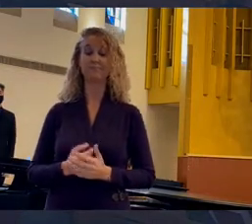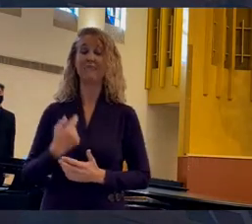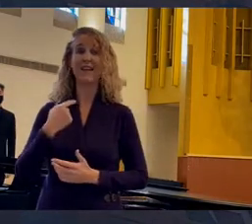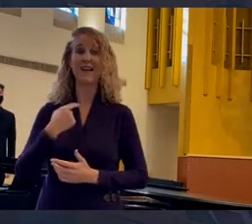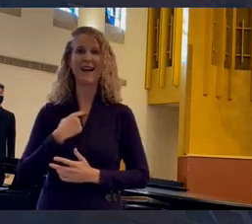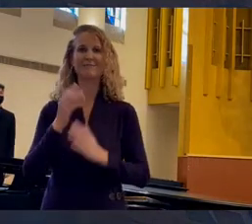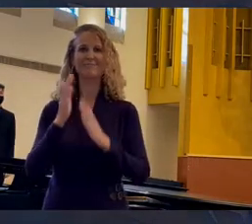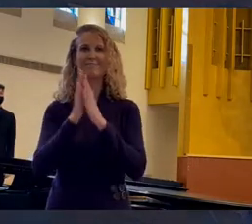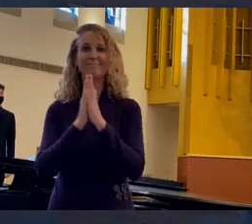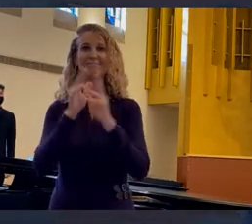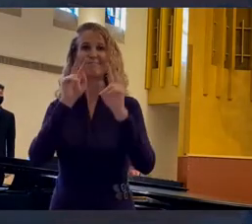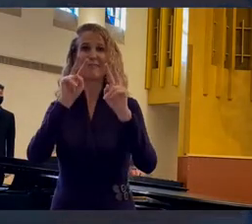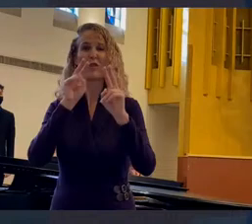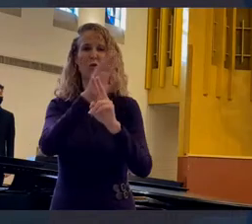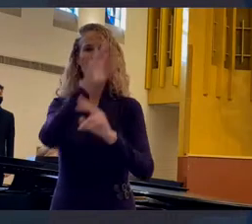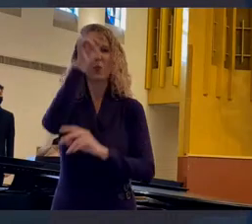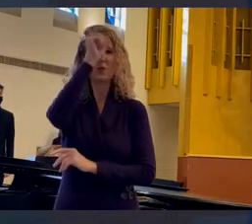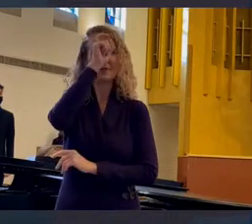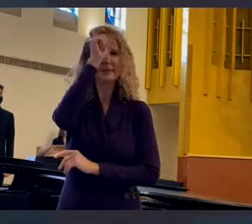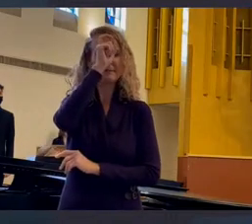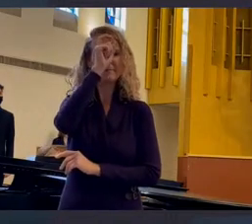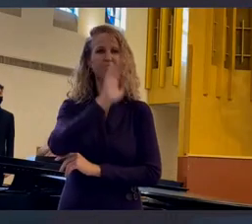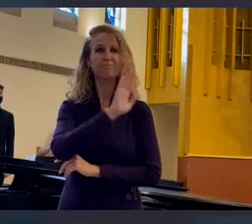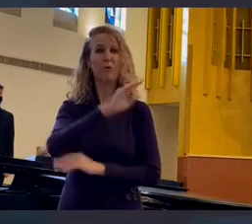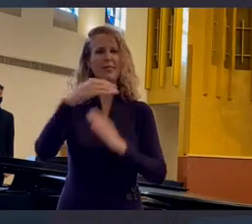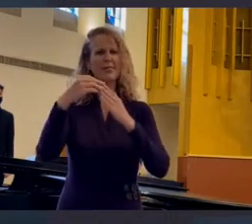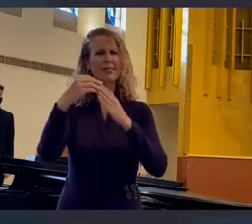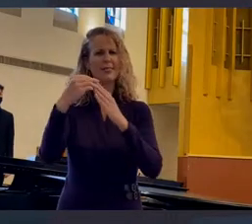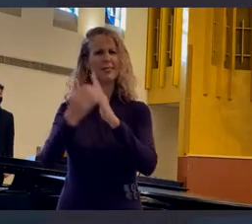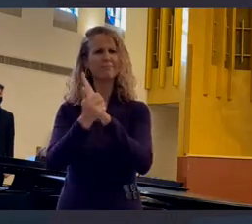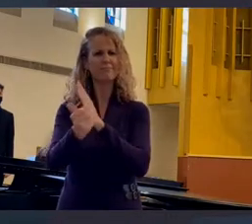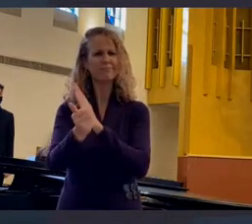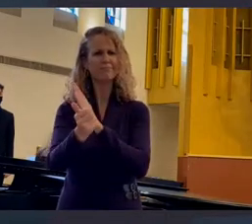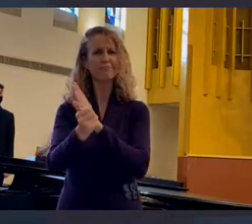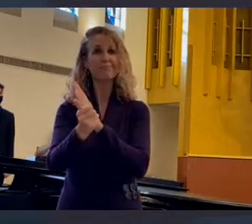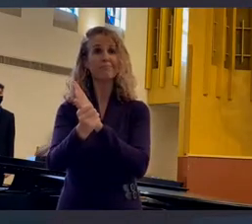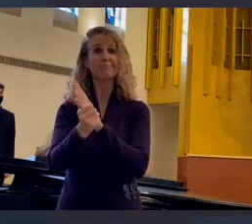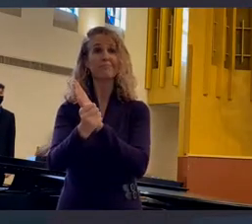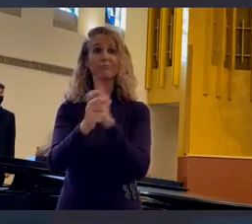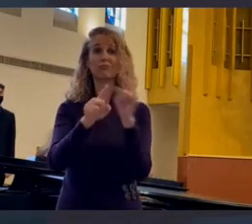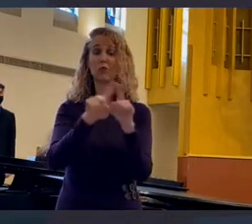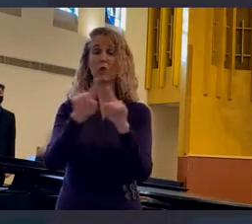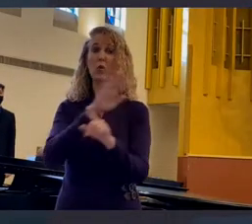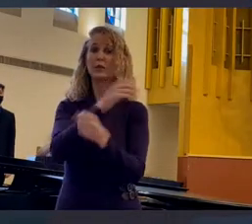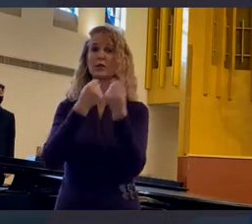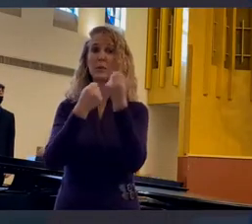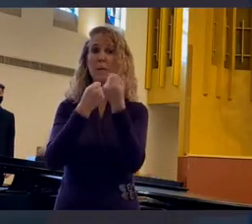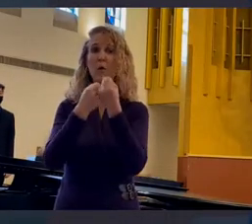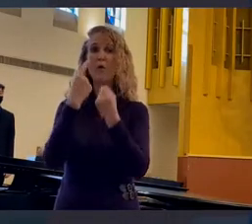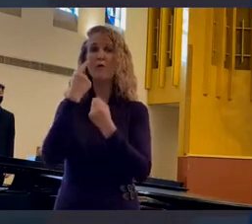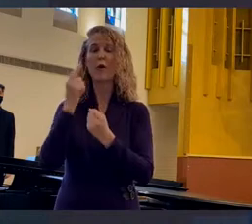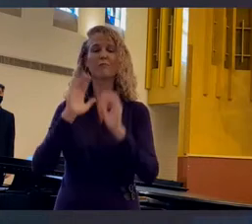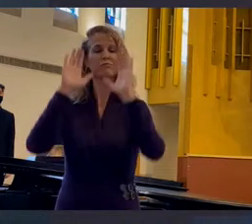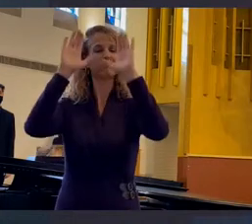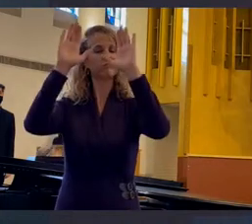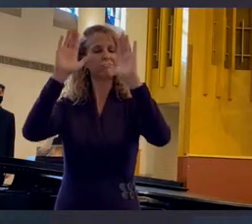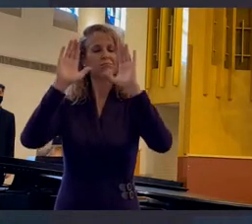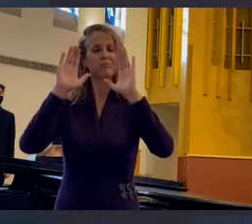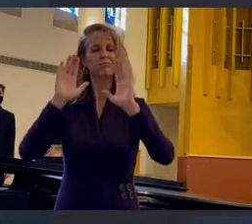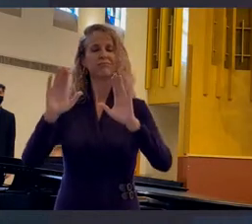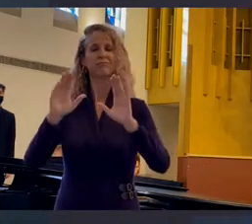I look forward to her wisdom, her leadership, as well as her support for our outstanding